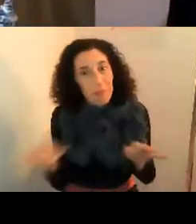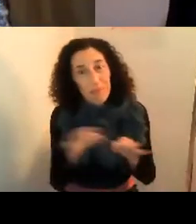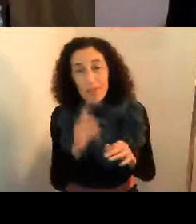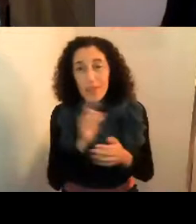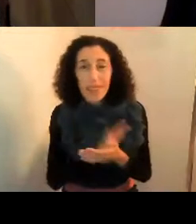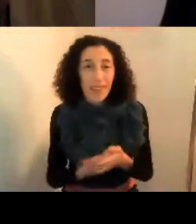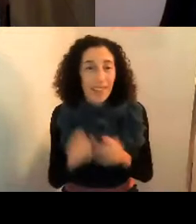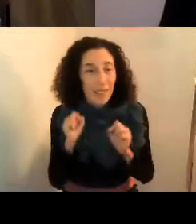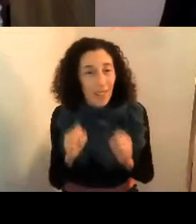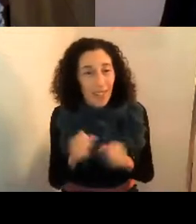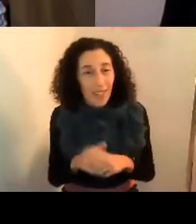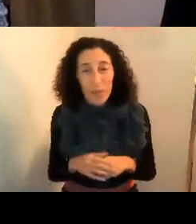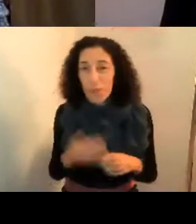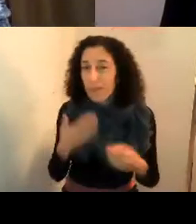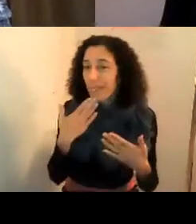Jafreen?